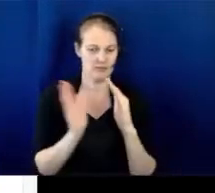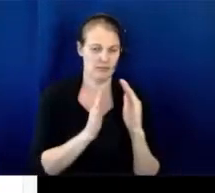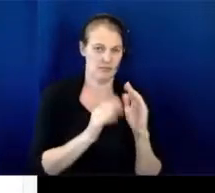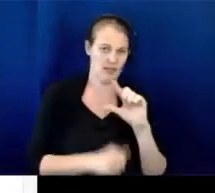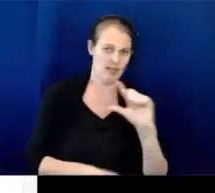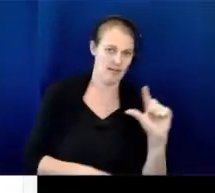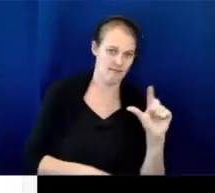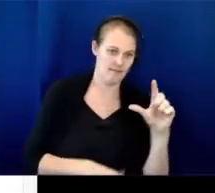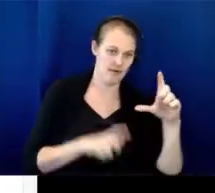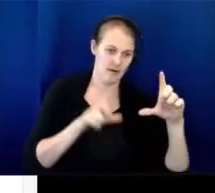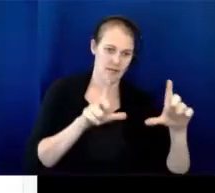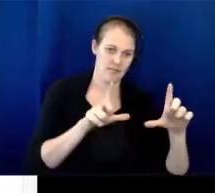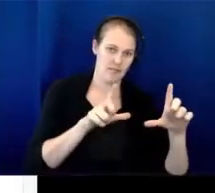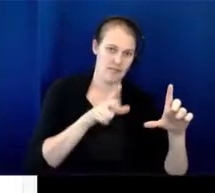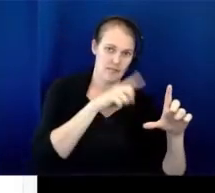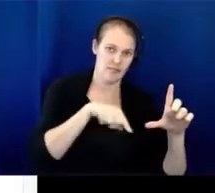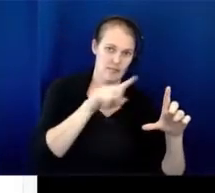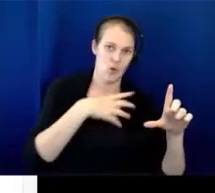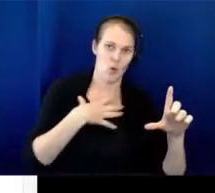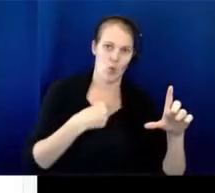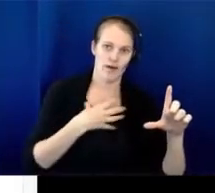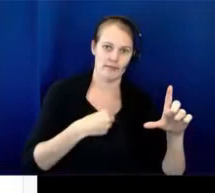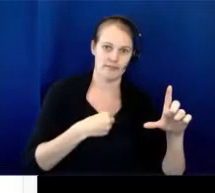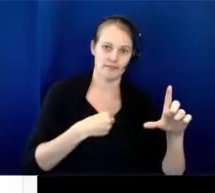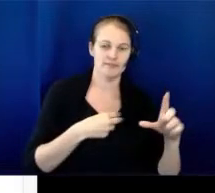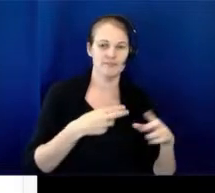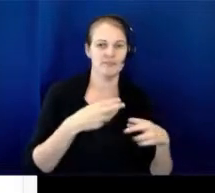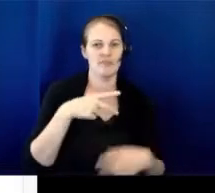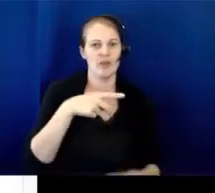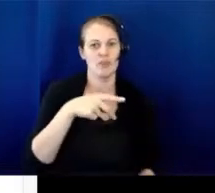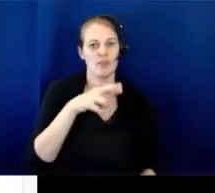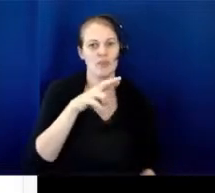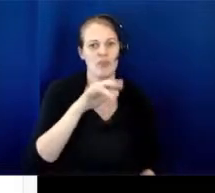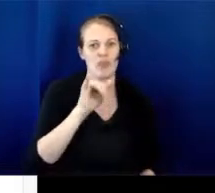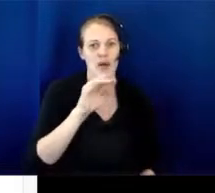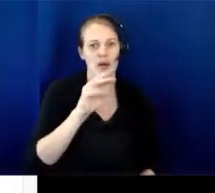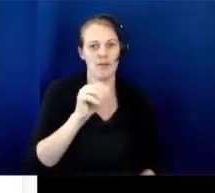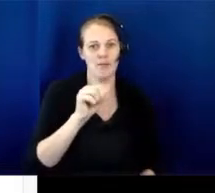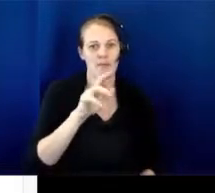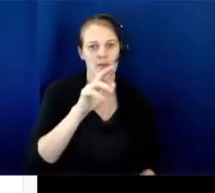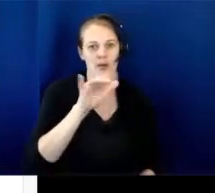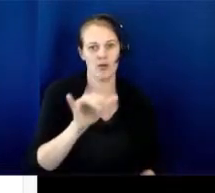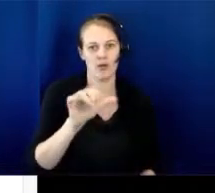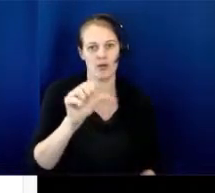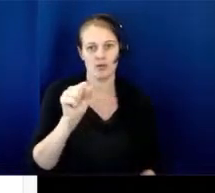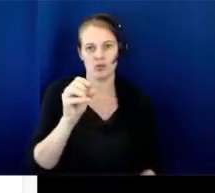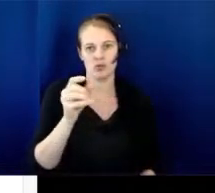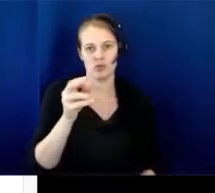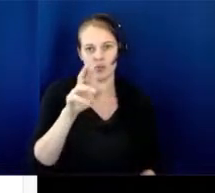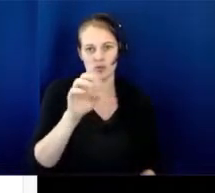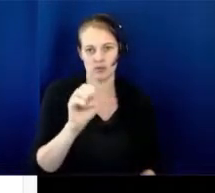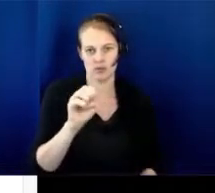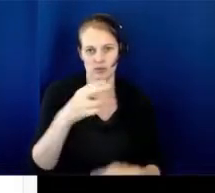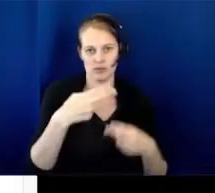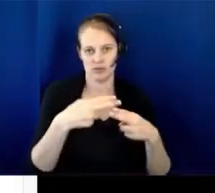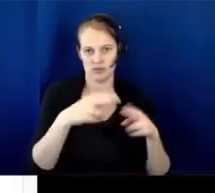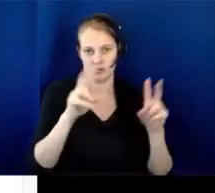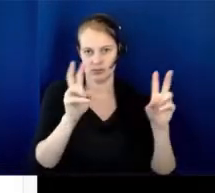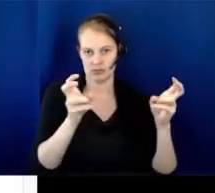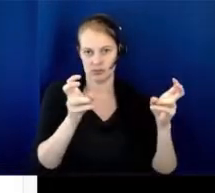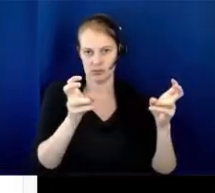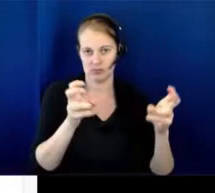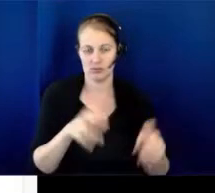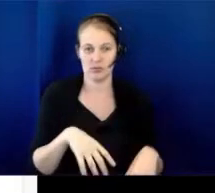box here. It's called primary source. Now, the primary source is going to be your